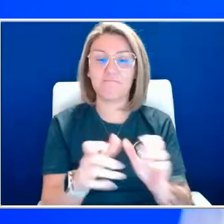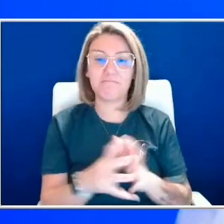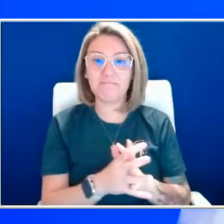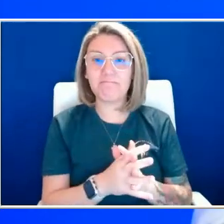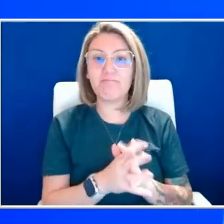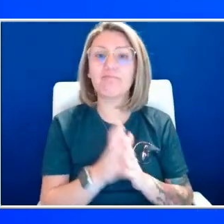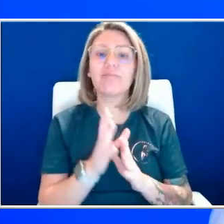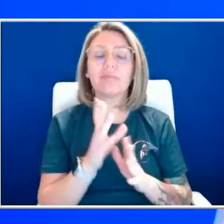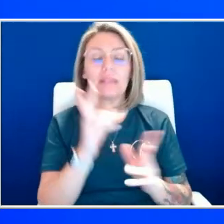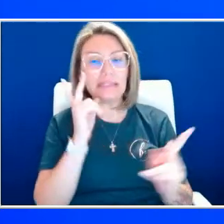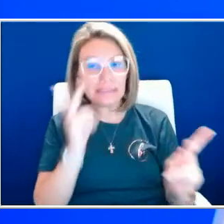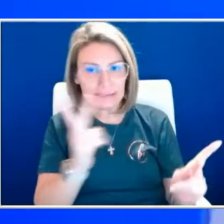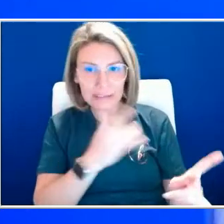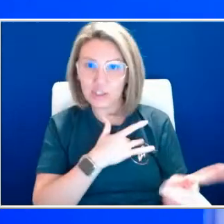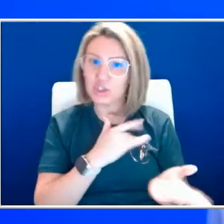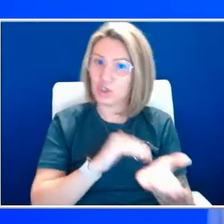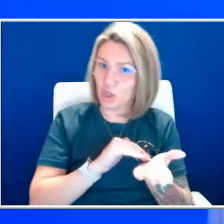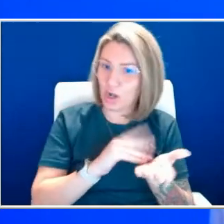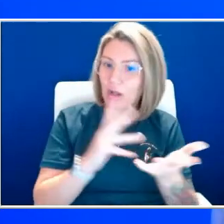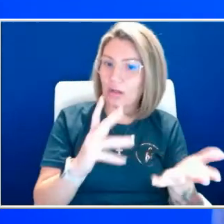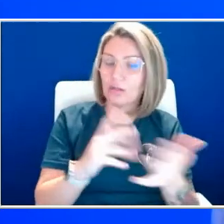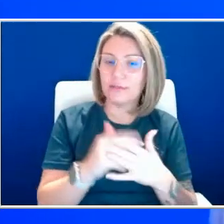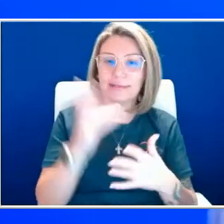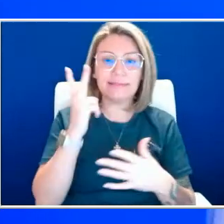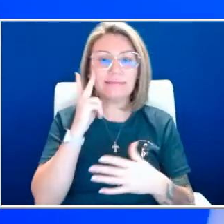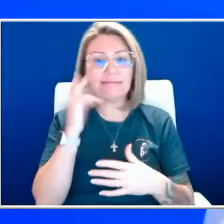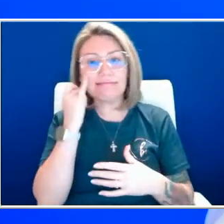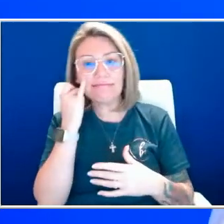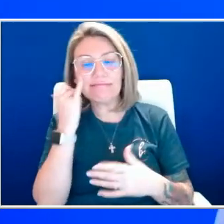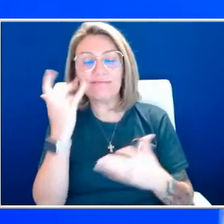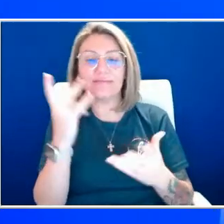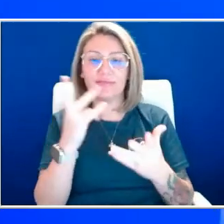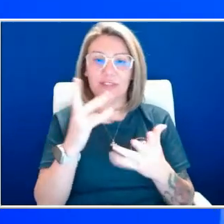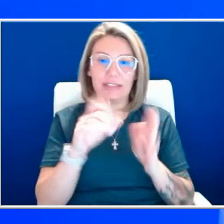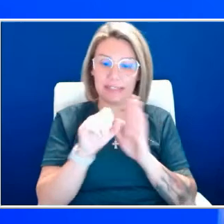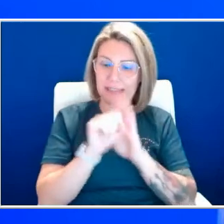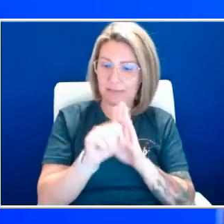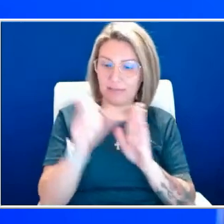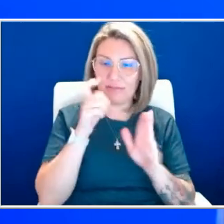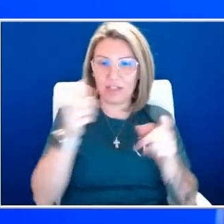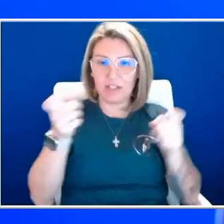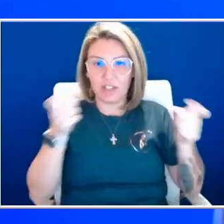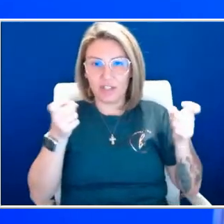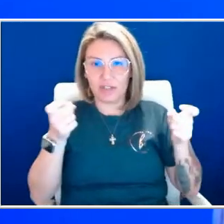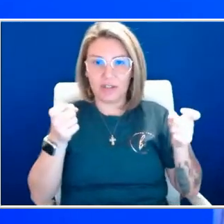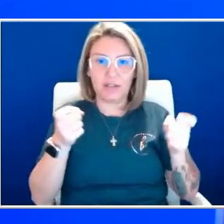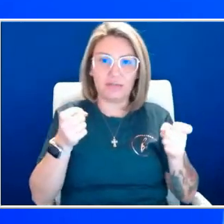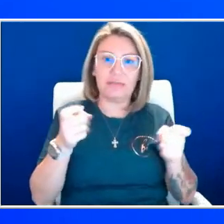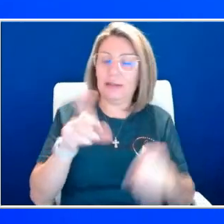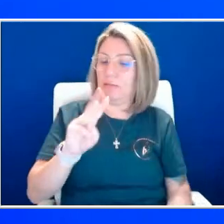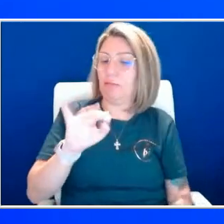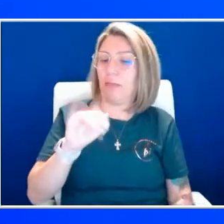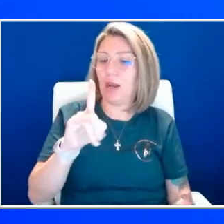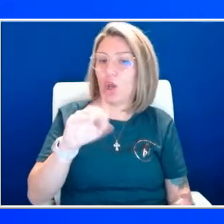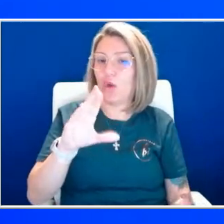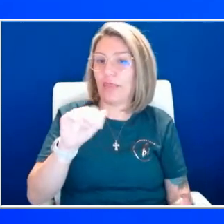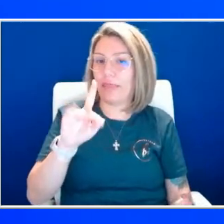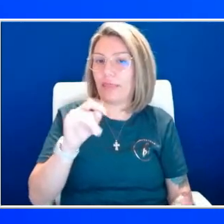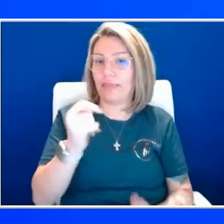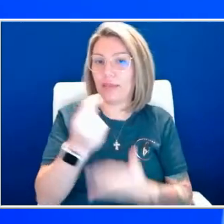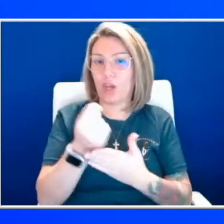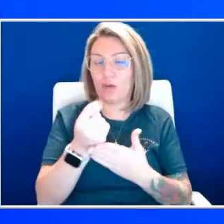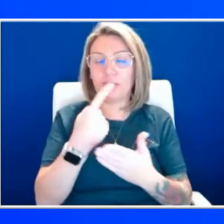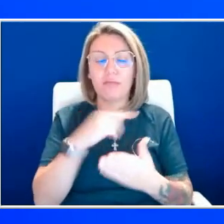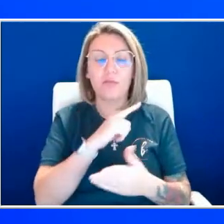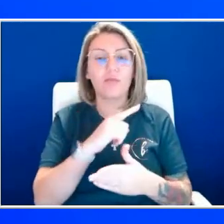cardiology, and if your symptoms are not controlled with what we call guideline-directed medical therapy, because we have 4 pillars to treat patients with heart failure,